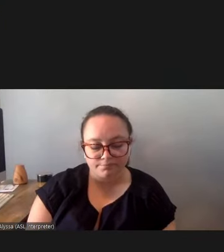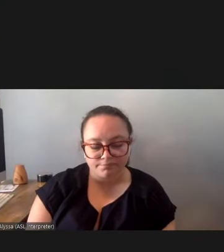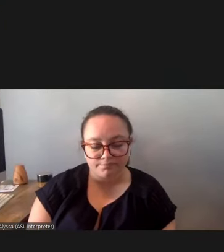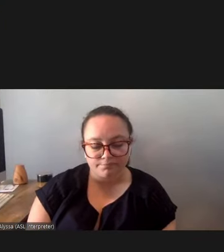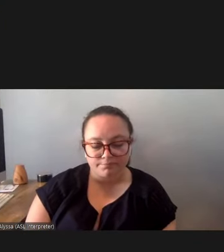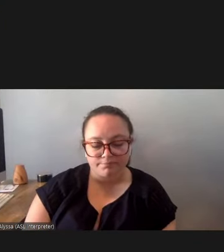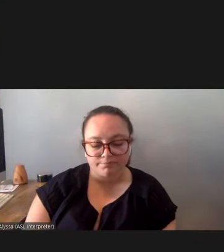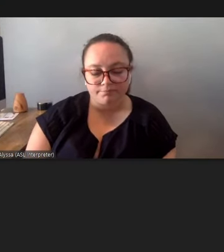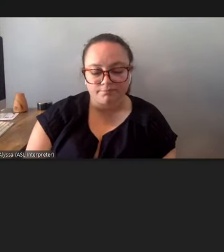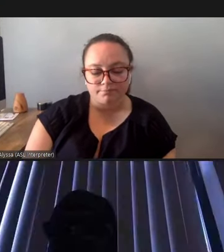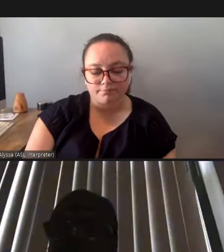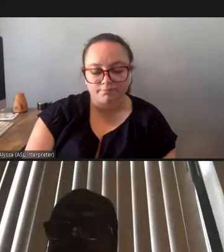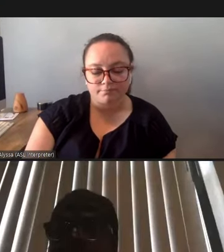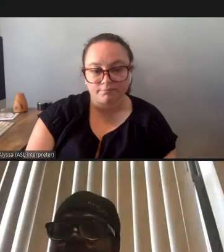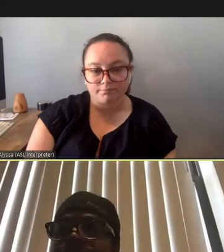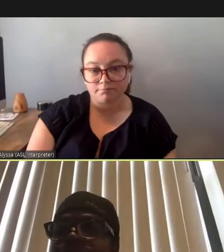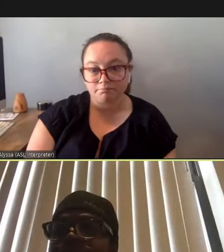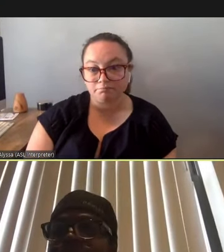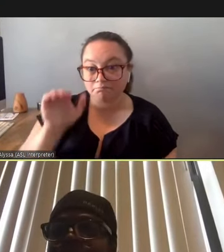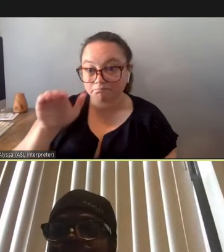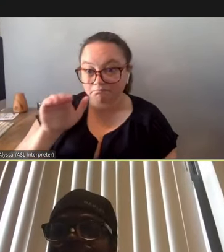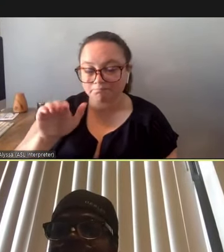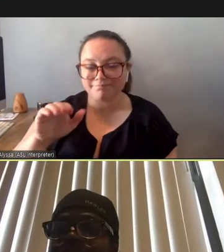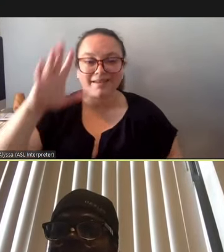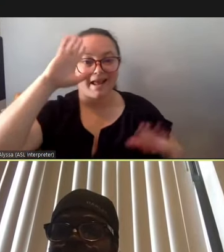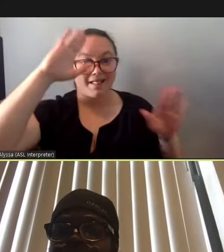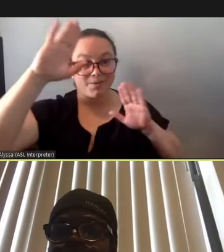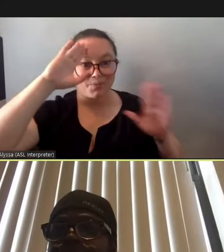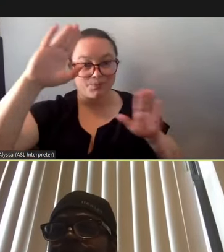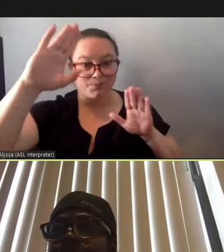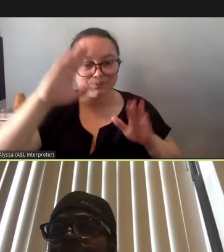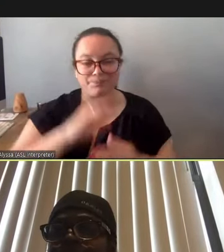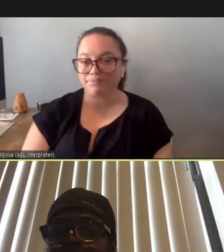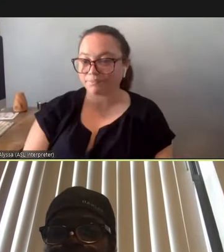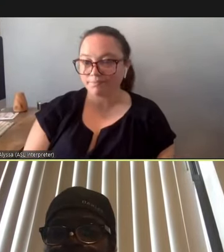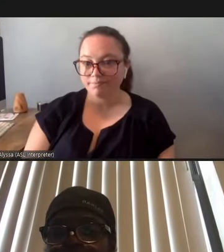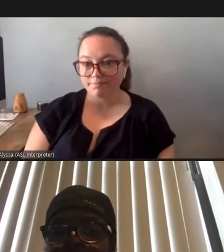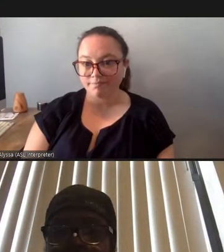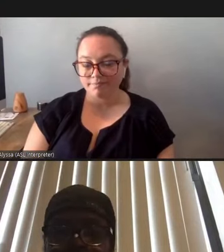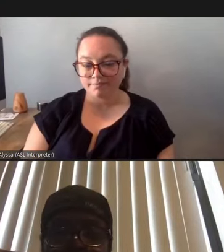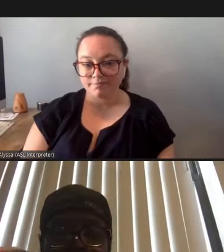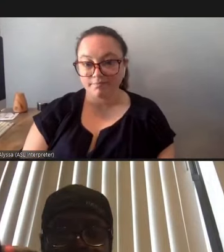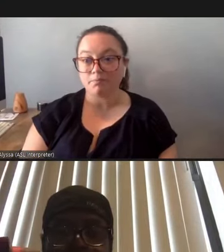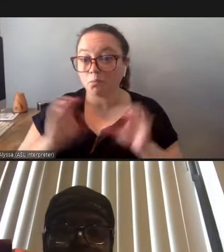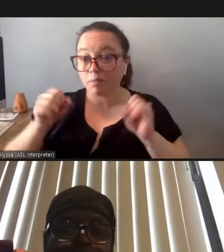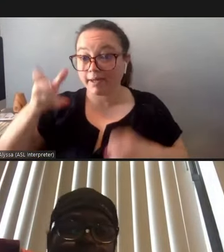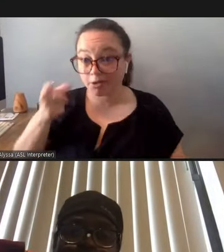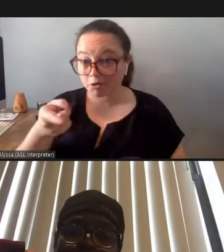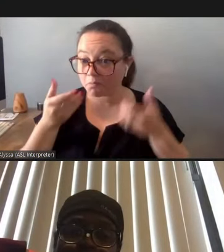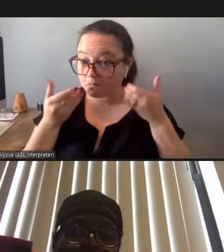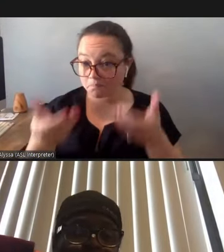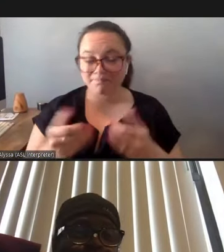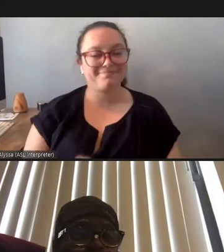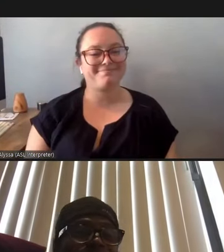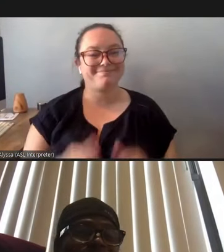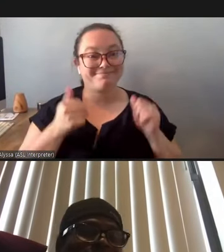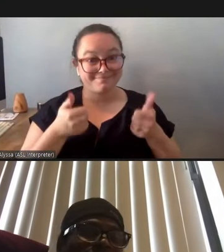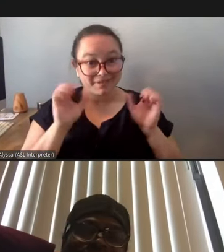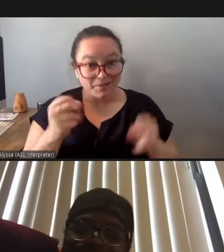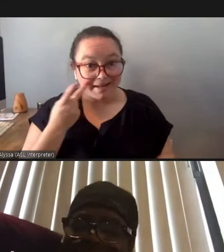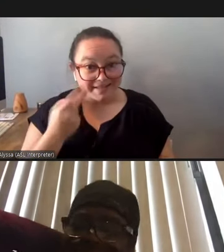Johnny? Hello there. We can hear you. Okay, great. Can you see